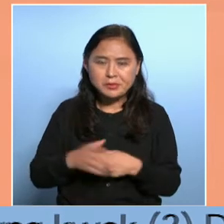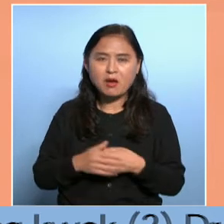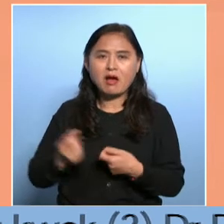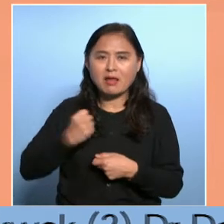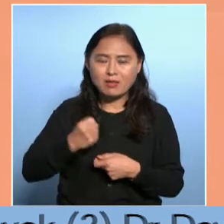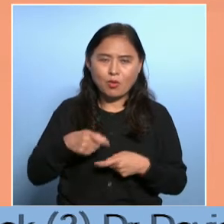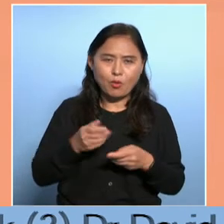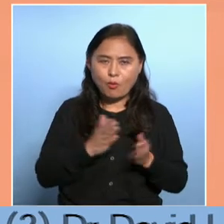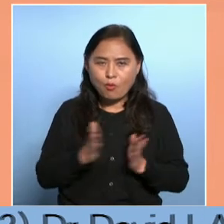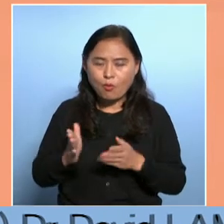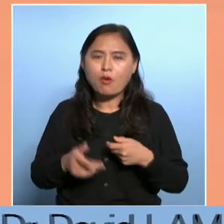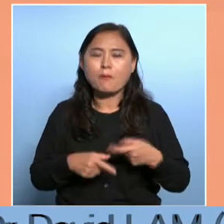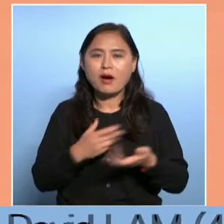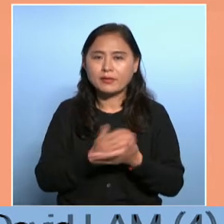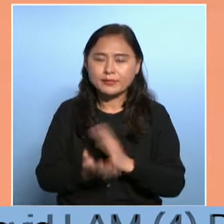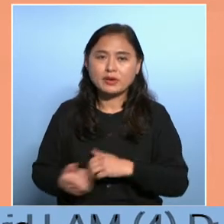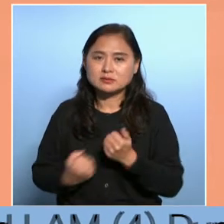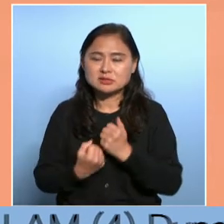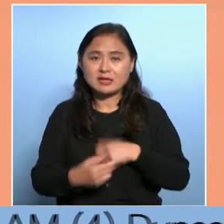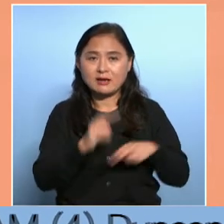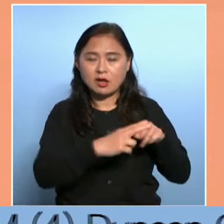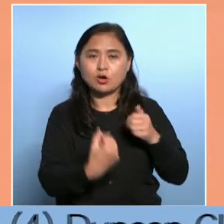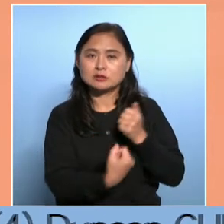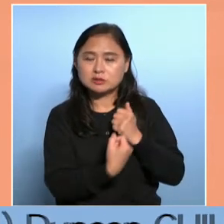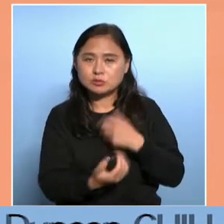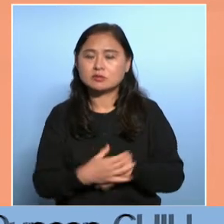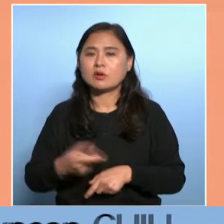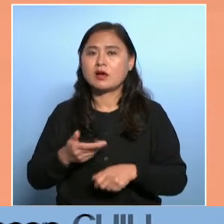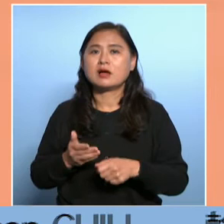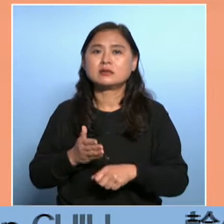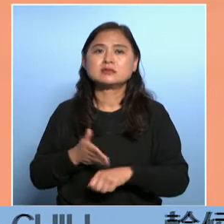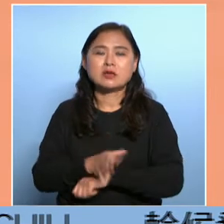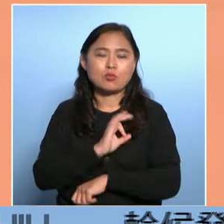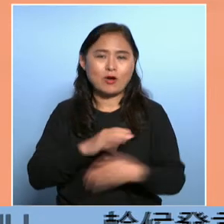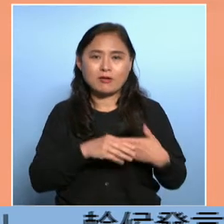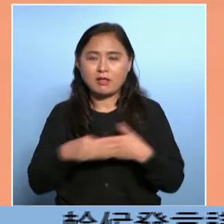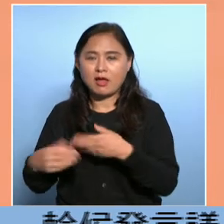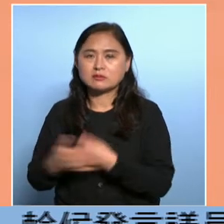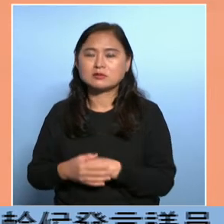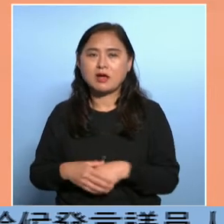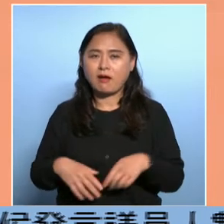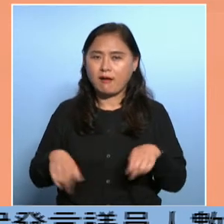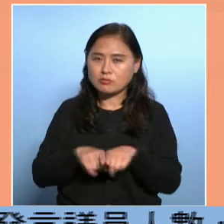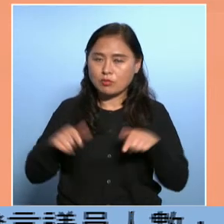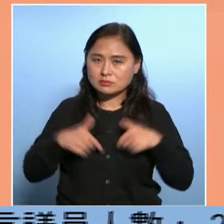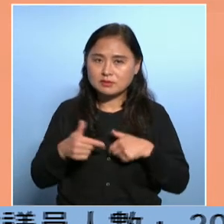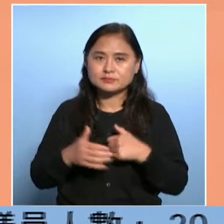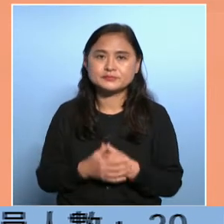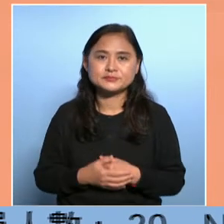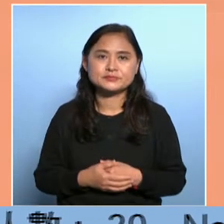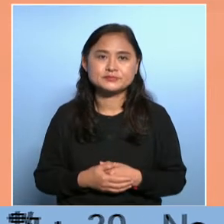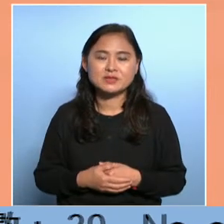think out of the box, mobilize all resources, and with the support of the central government, we can mobilize all